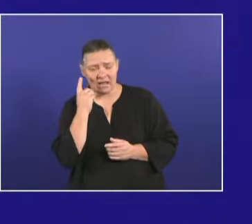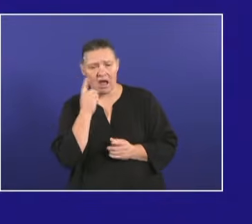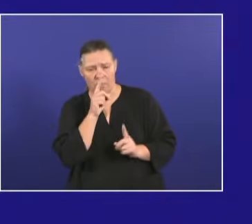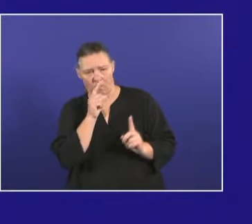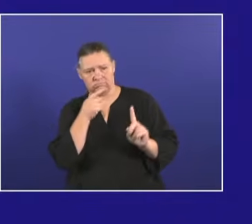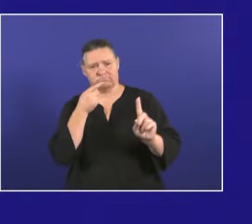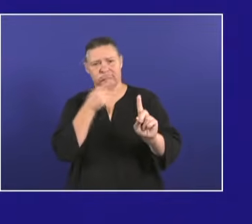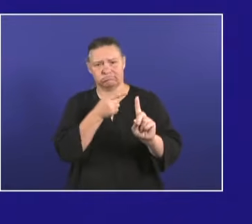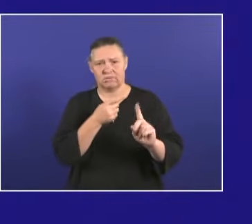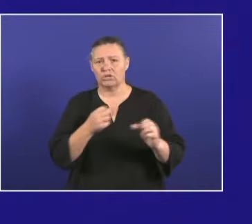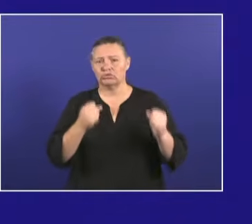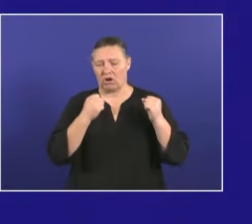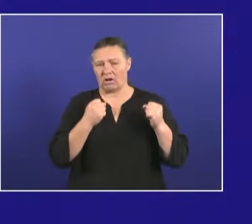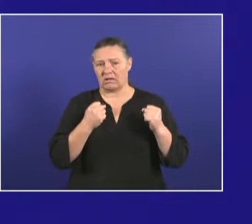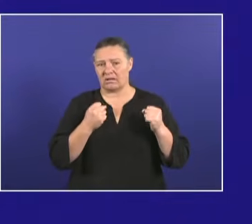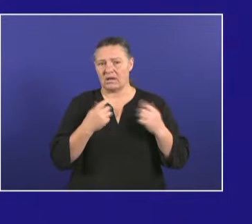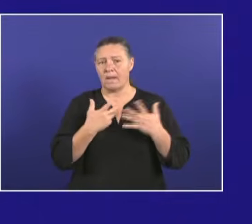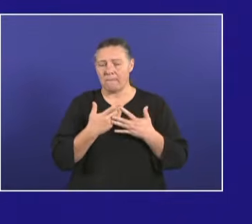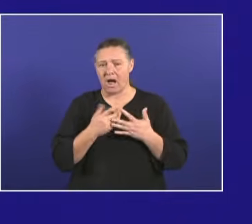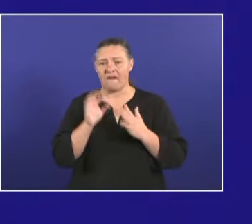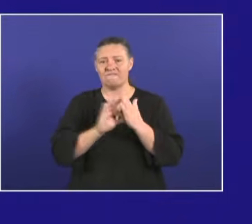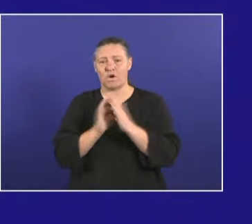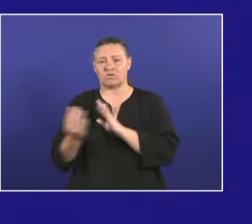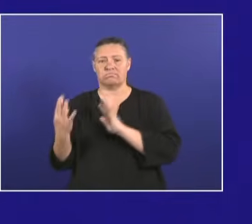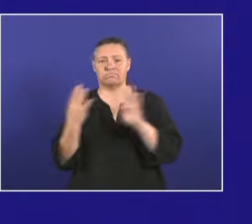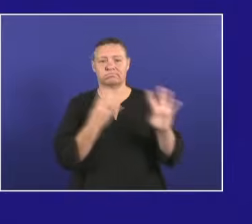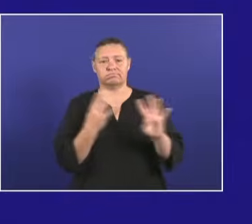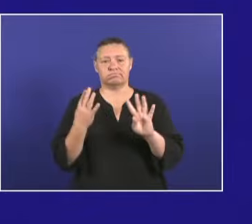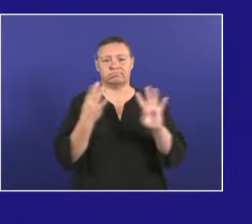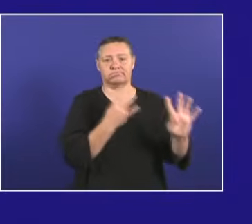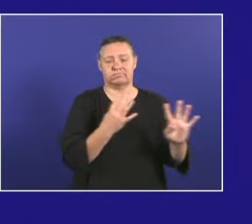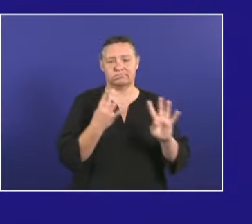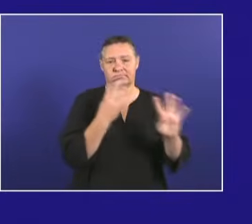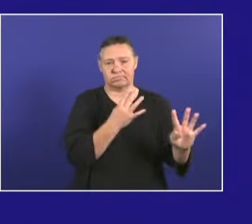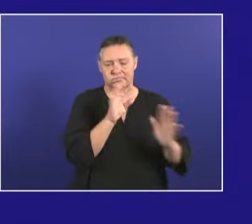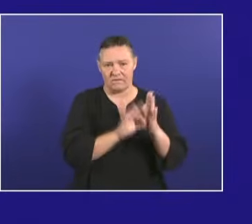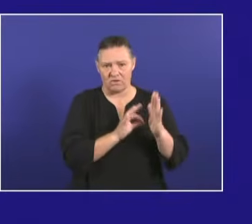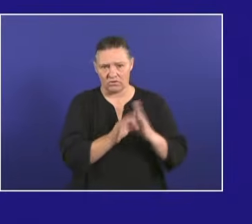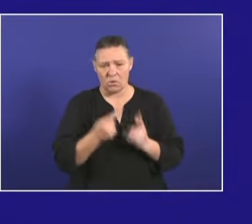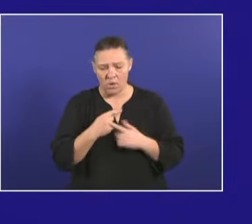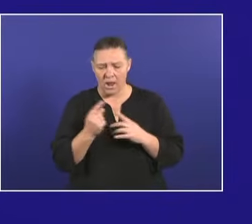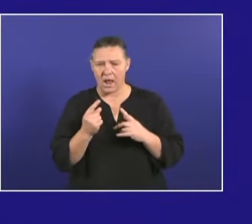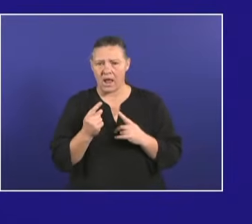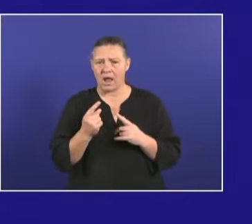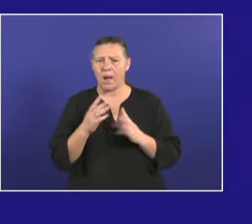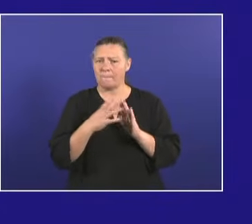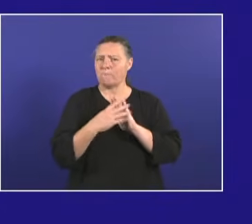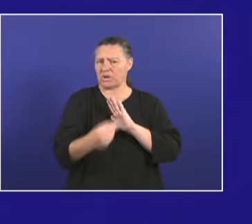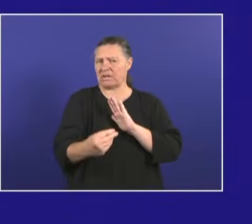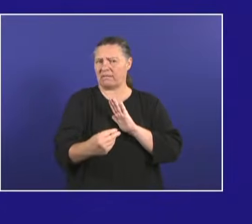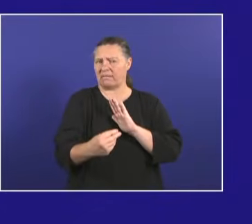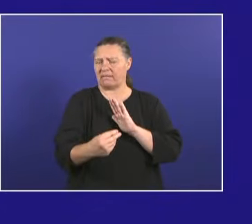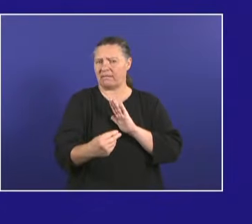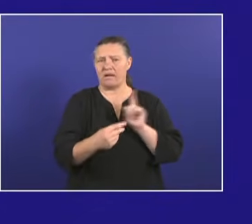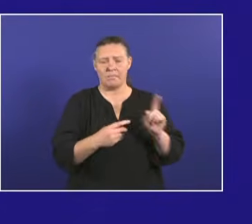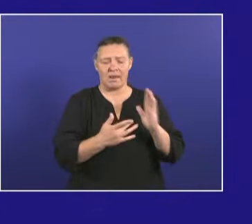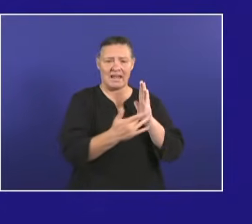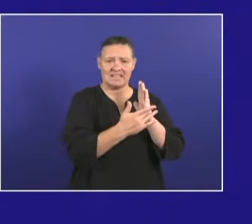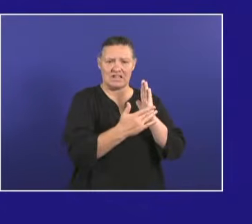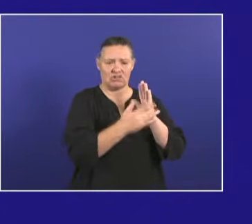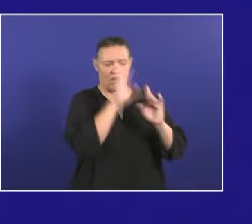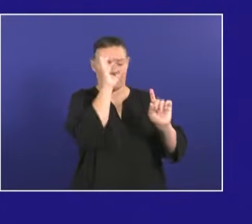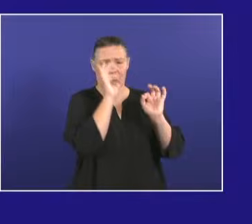targeting, and that all strengthened voter turnout. Because we are a modern machine that combines